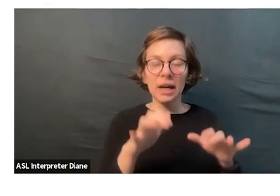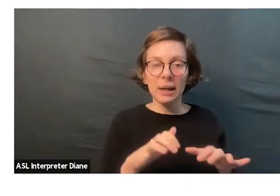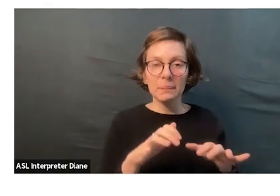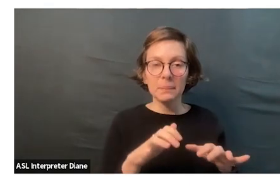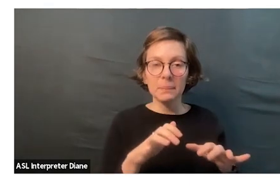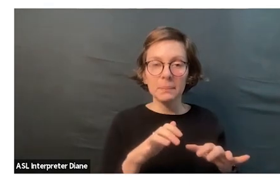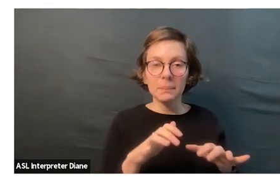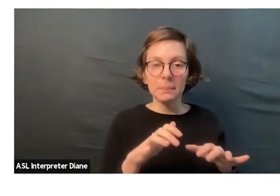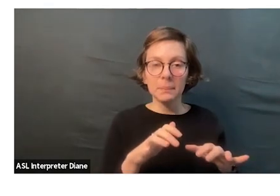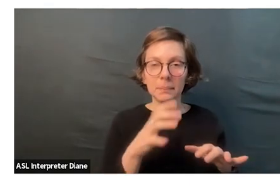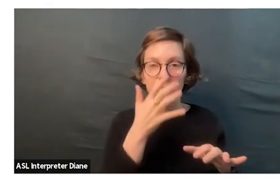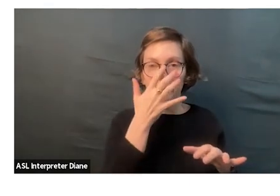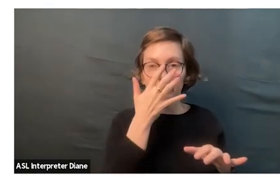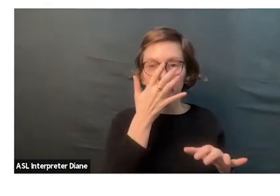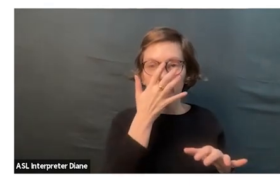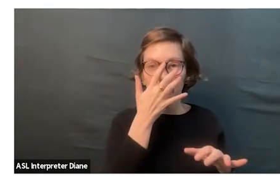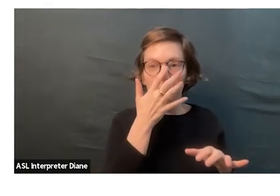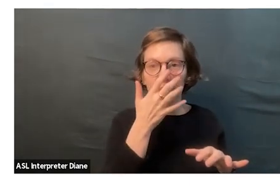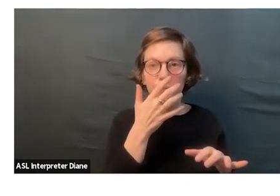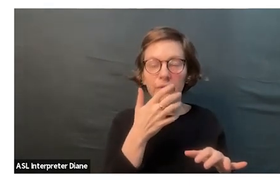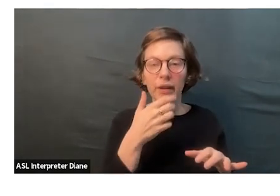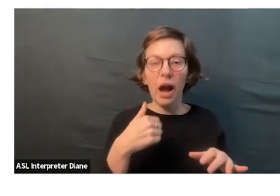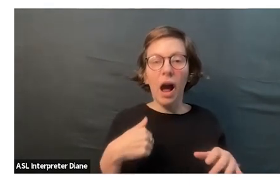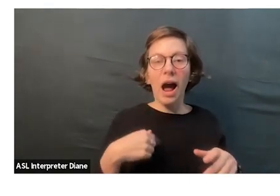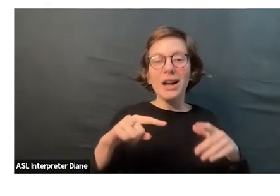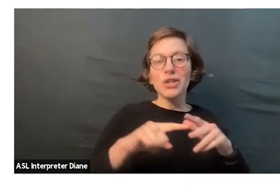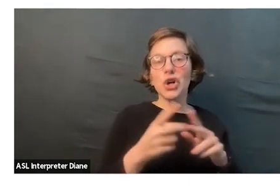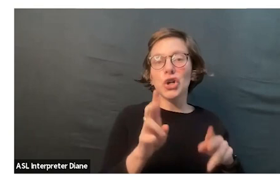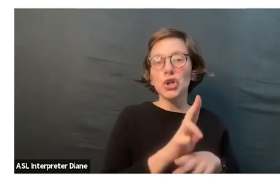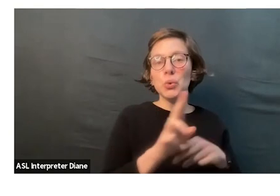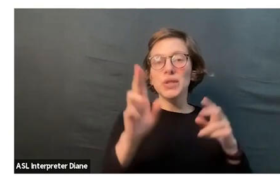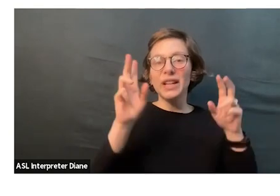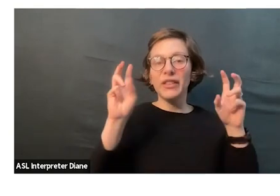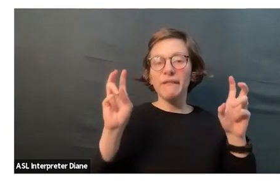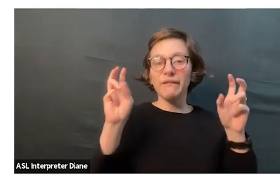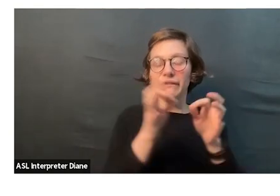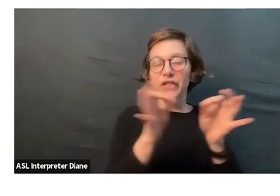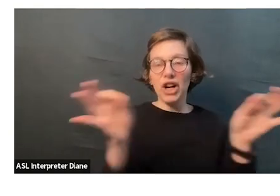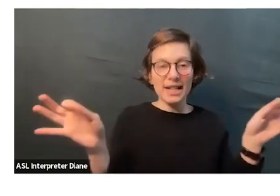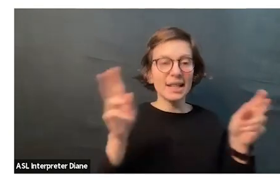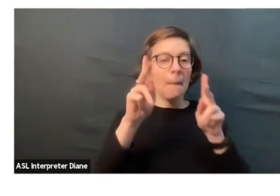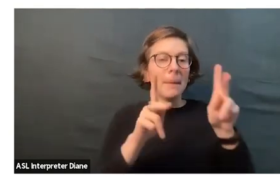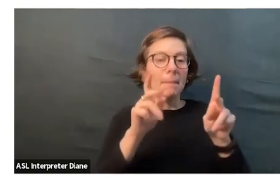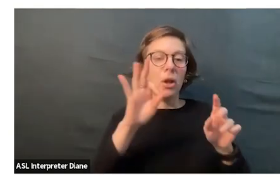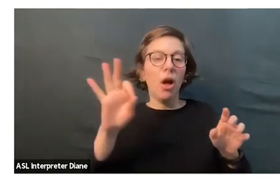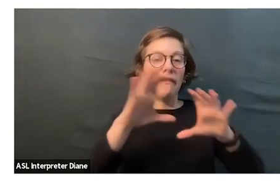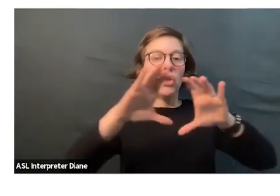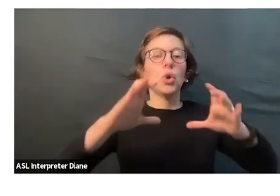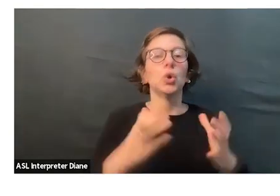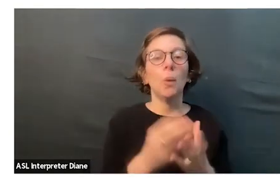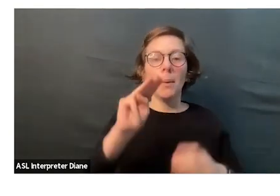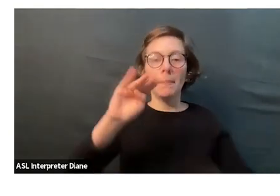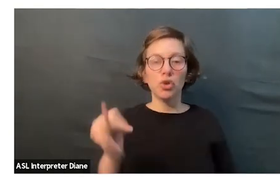Black, African, Asian, brown, dual heritage, indigenous to the global South, and or have been racialized